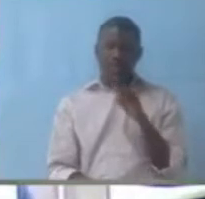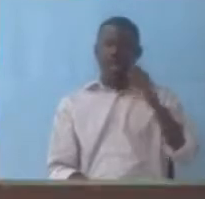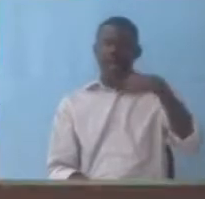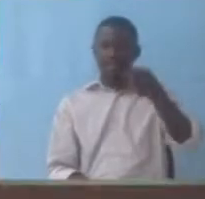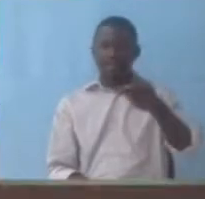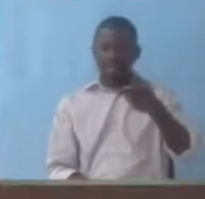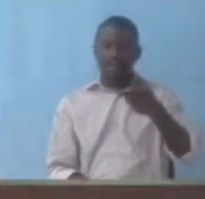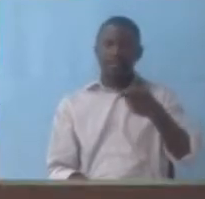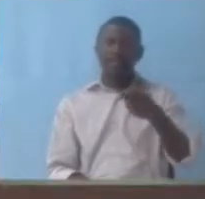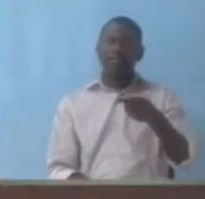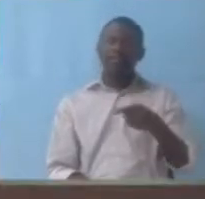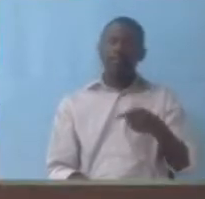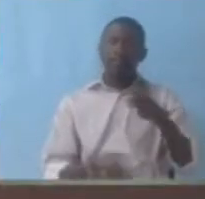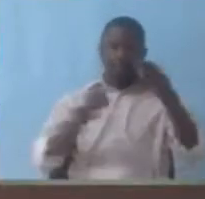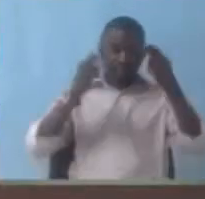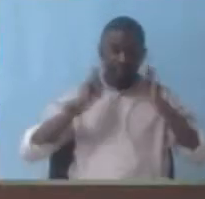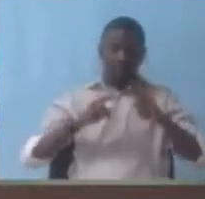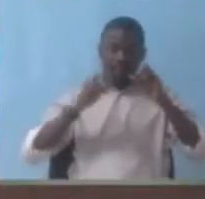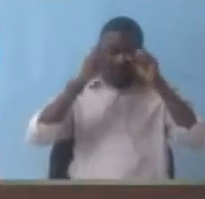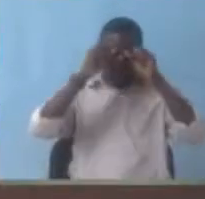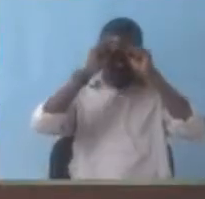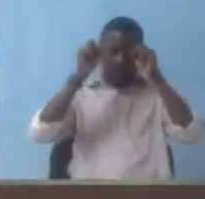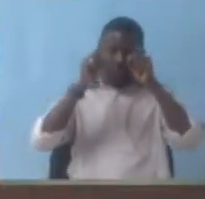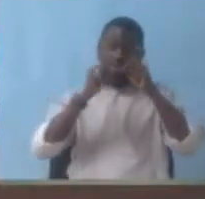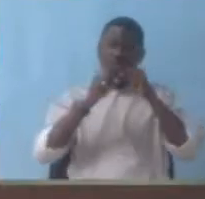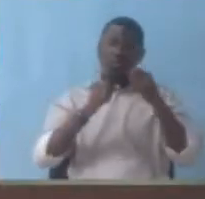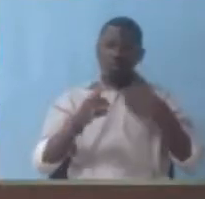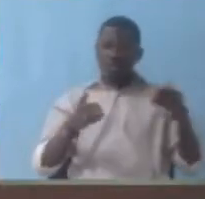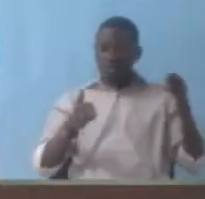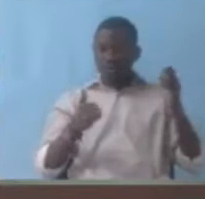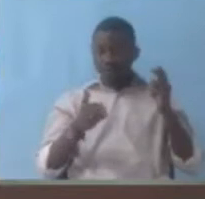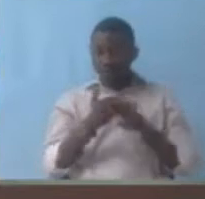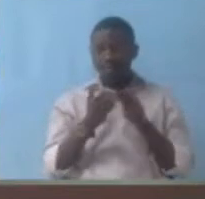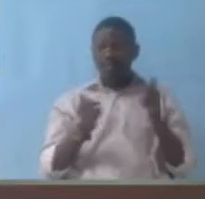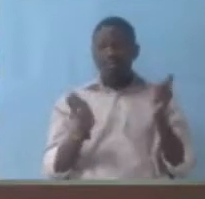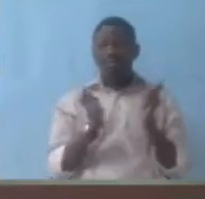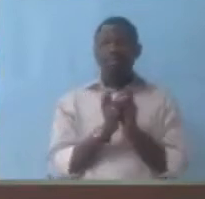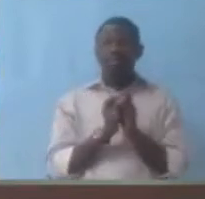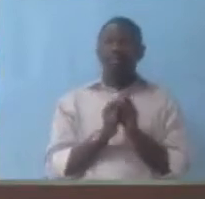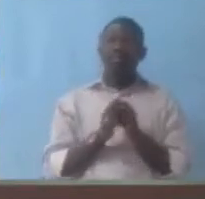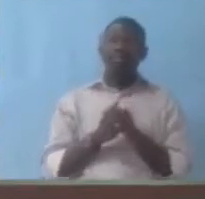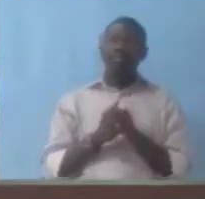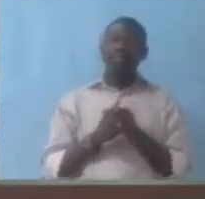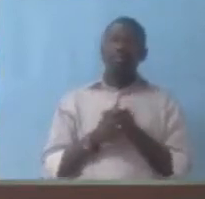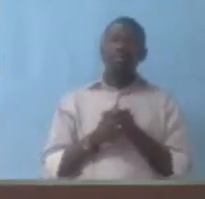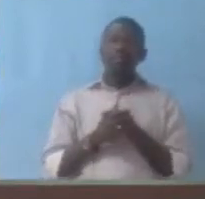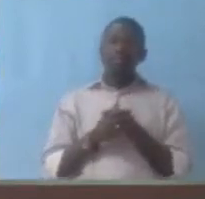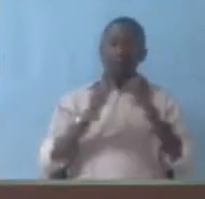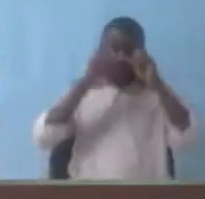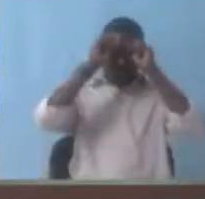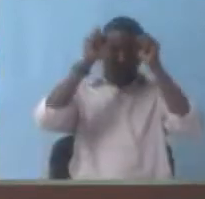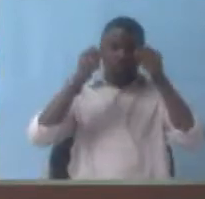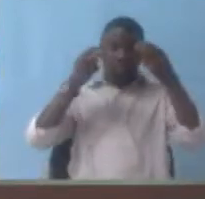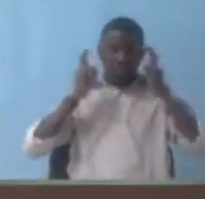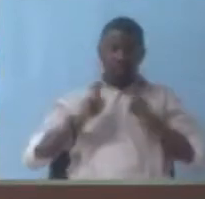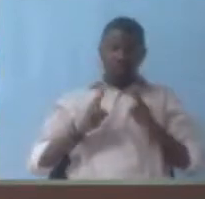A state council rushed to my office. Kitin dirla sodonta menyak moto futata na office. State council sodonta